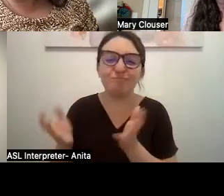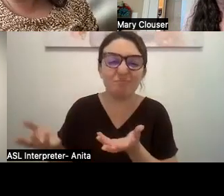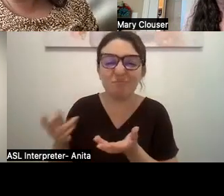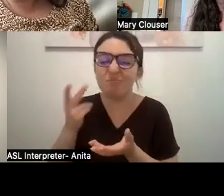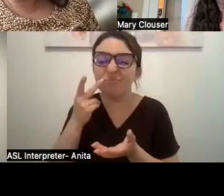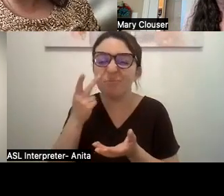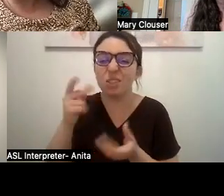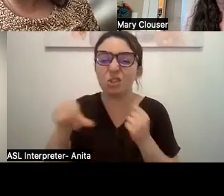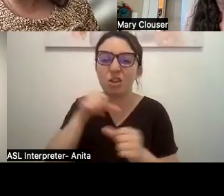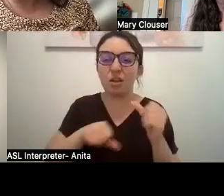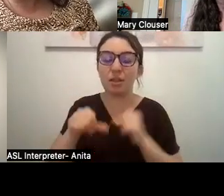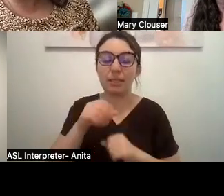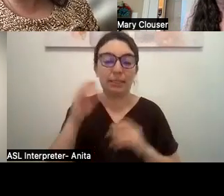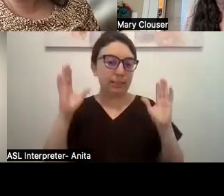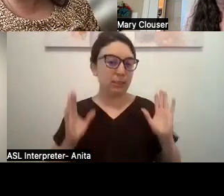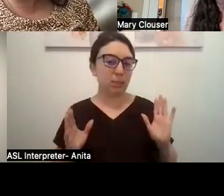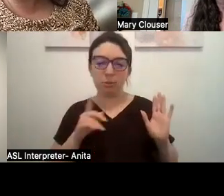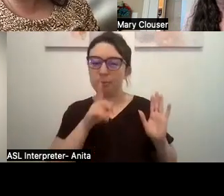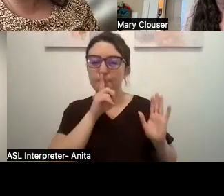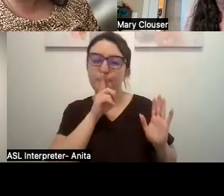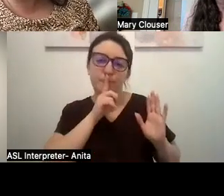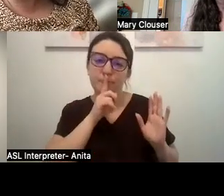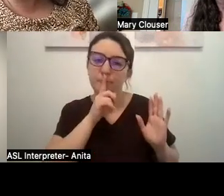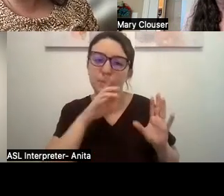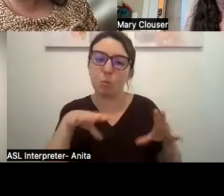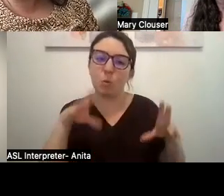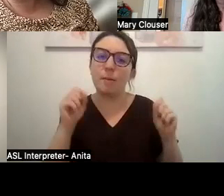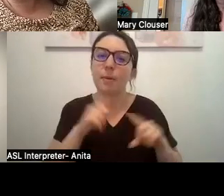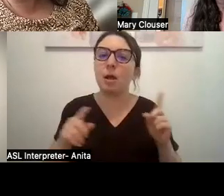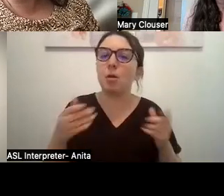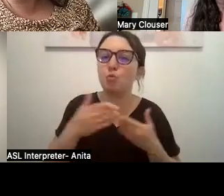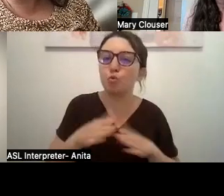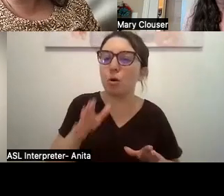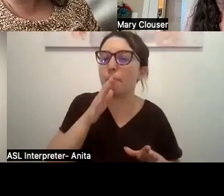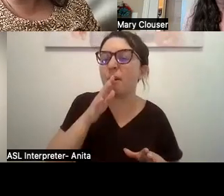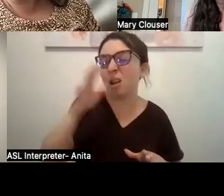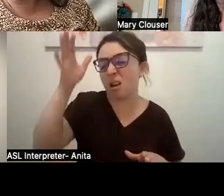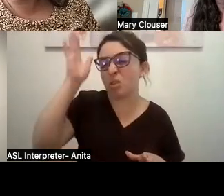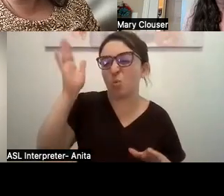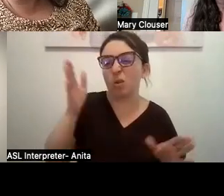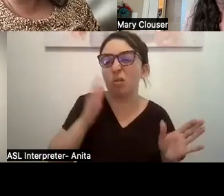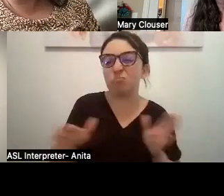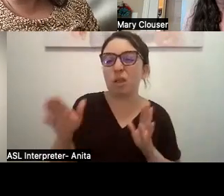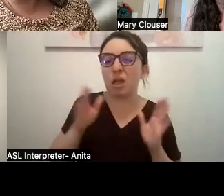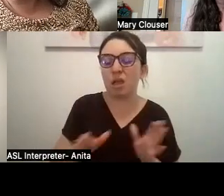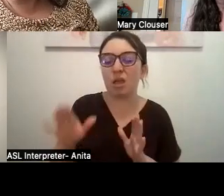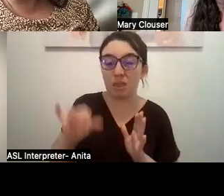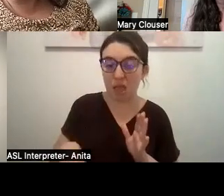other. The teachers don't organize that, but usually one of the room moms or some of the parents will organize that. And we'll